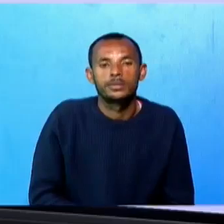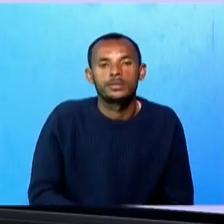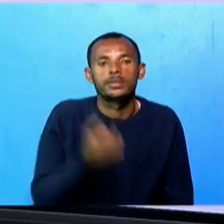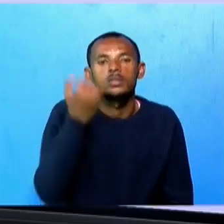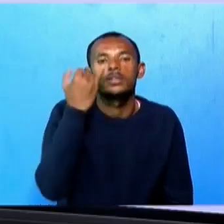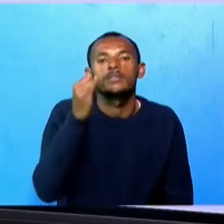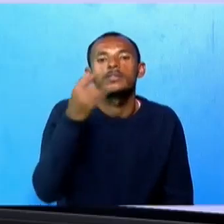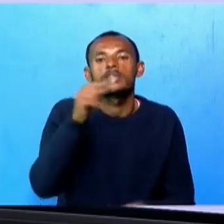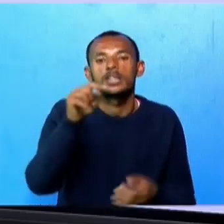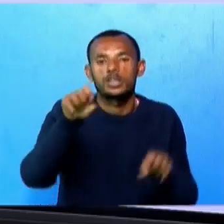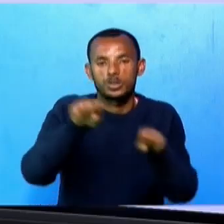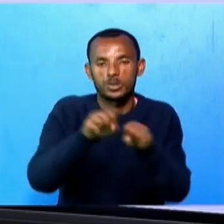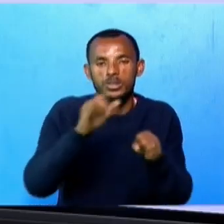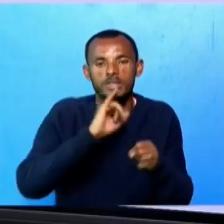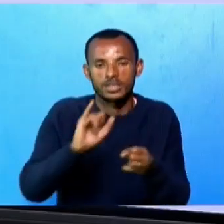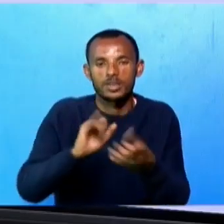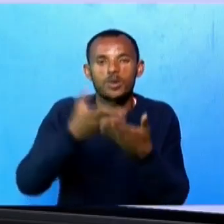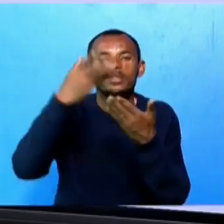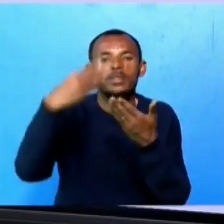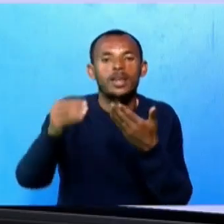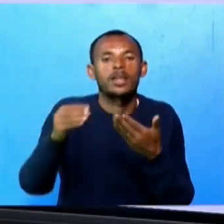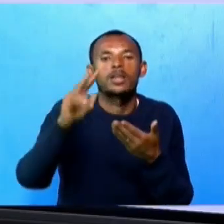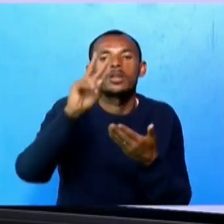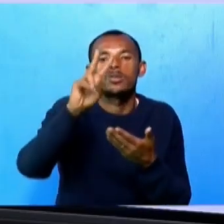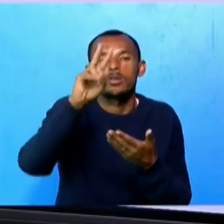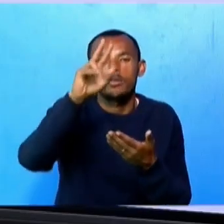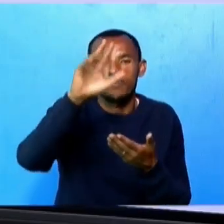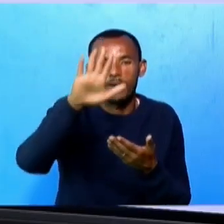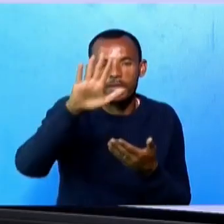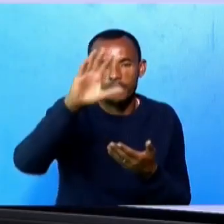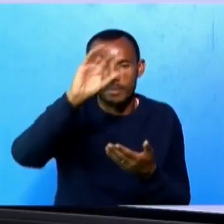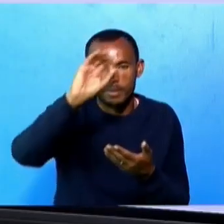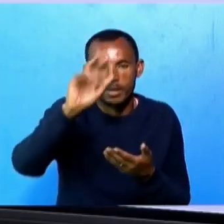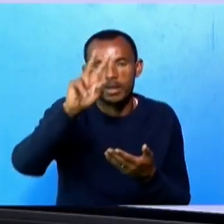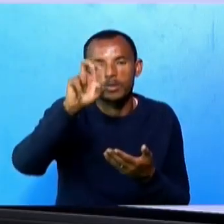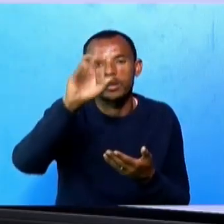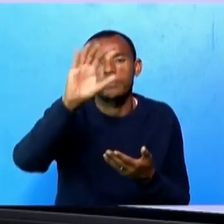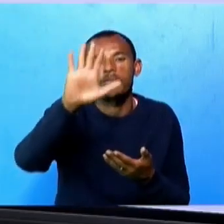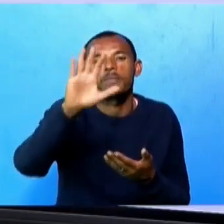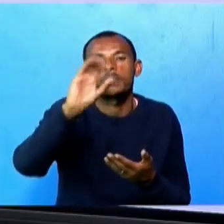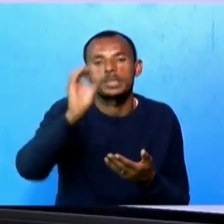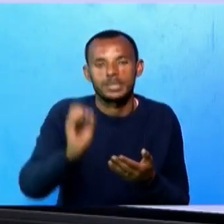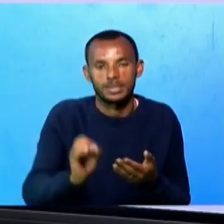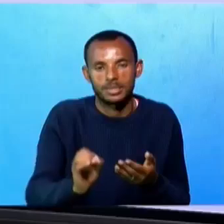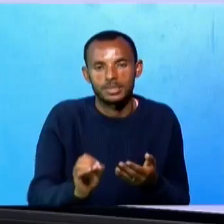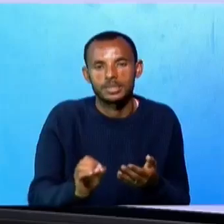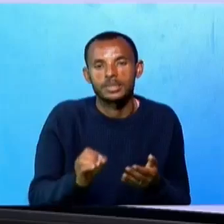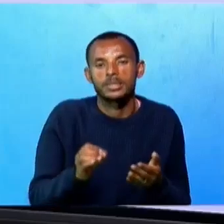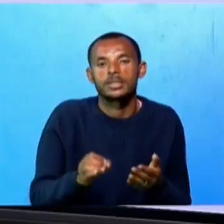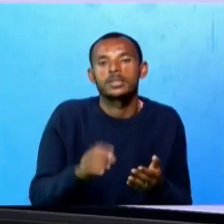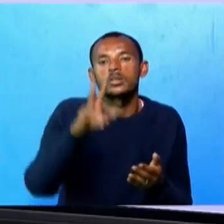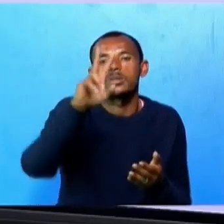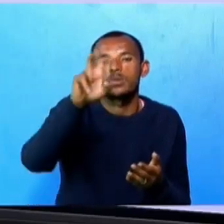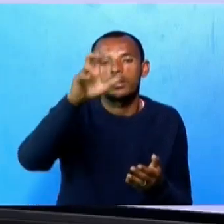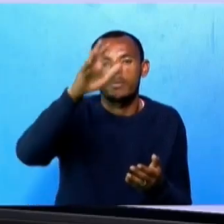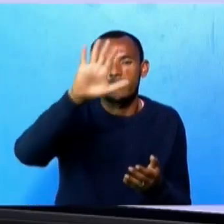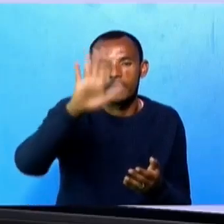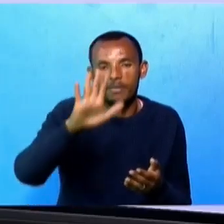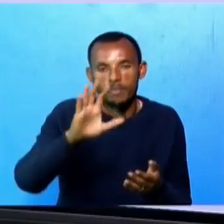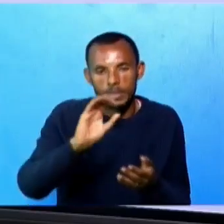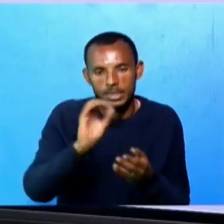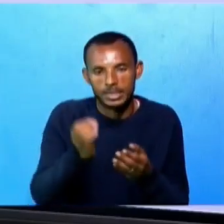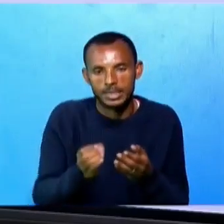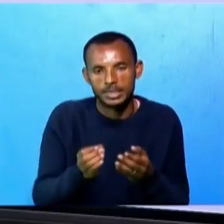If the shoe is on sale with 25% off, meaning that if there is 25%